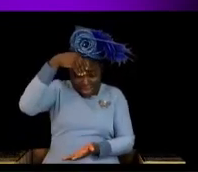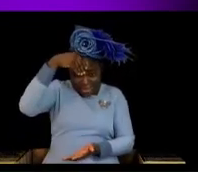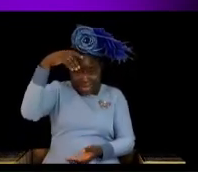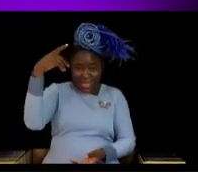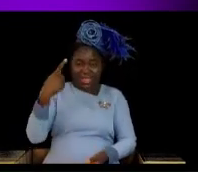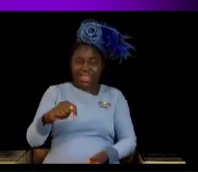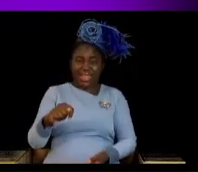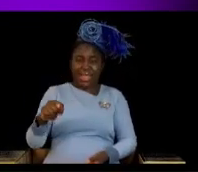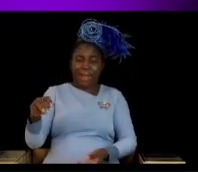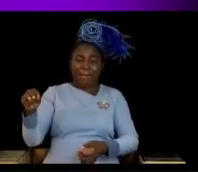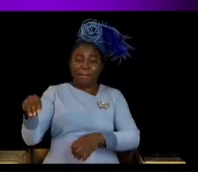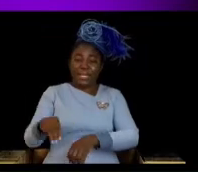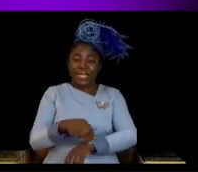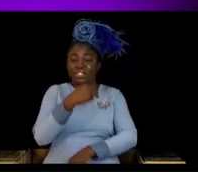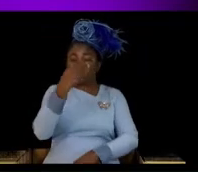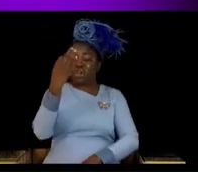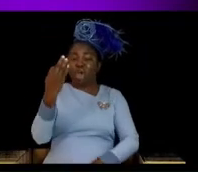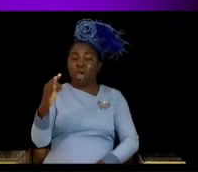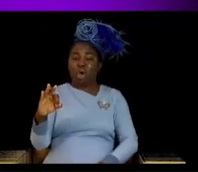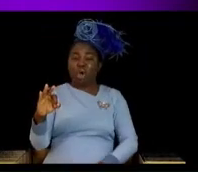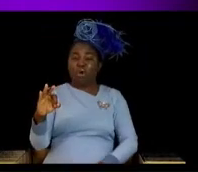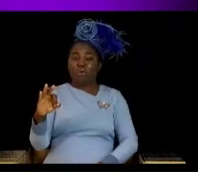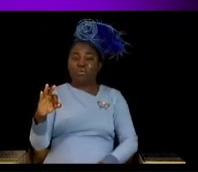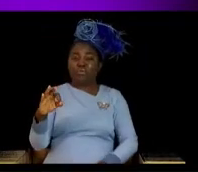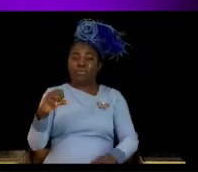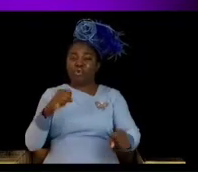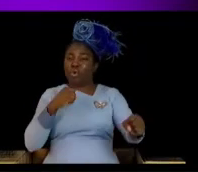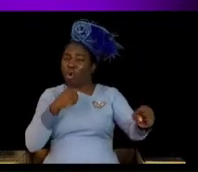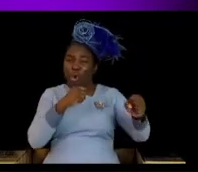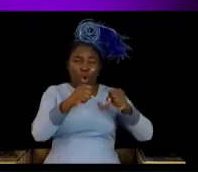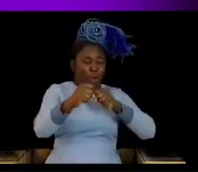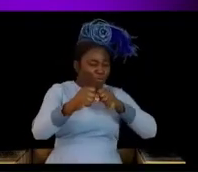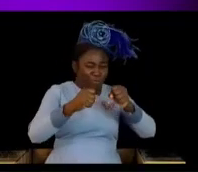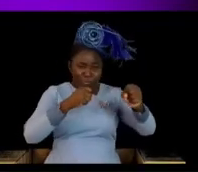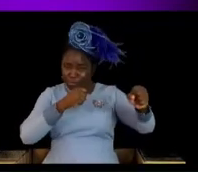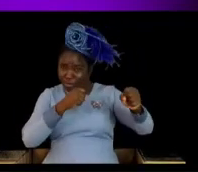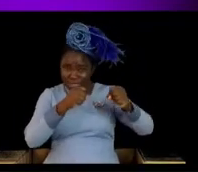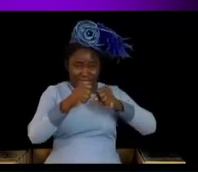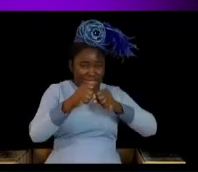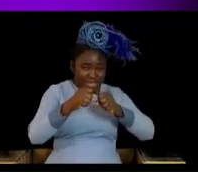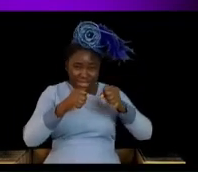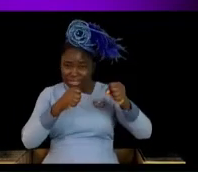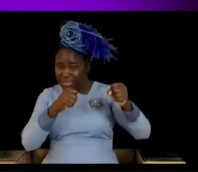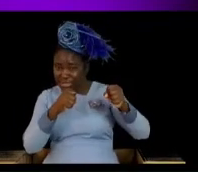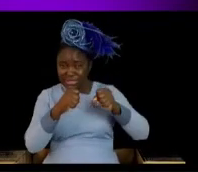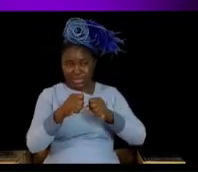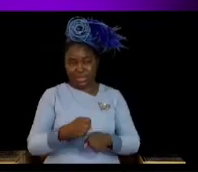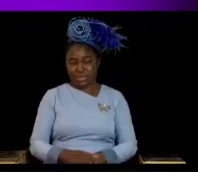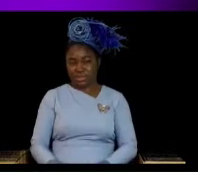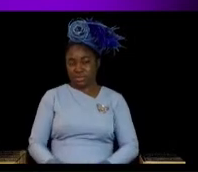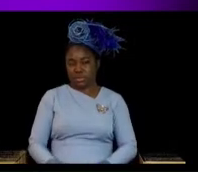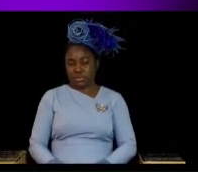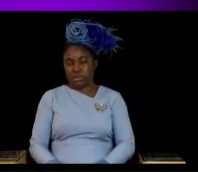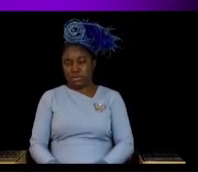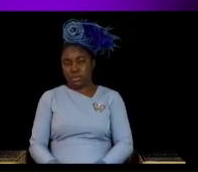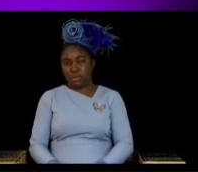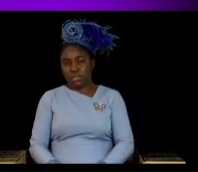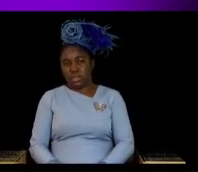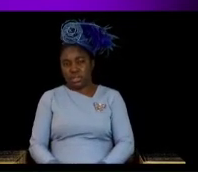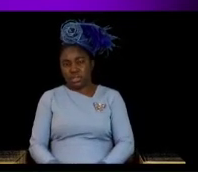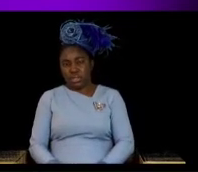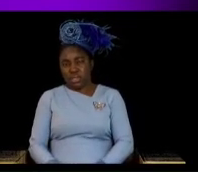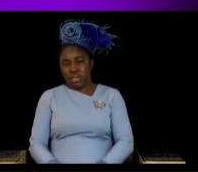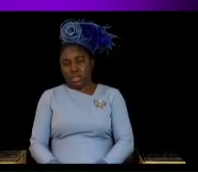of conflict. Elati ko nipa ise ronse ti ogun jija. The ministry of conflict. Ise ronse ti ogun jija.